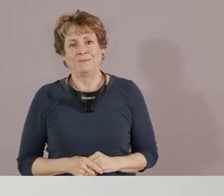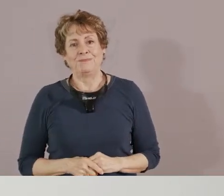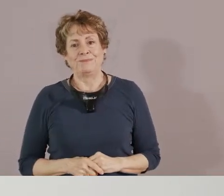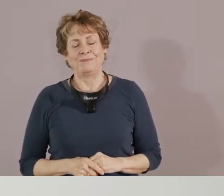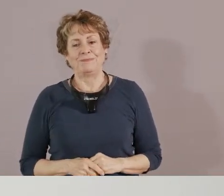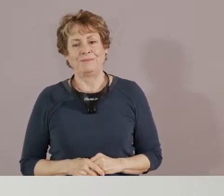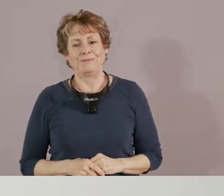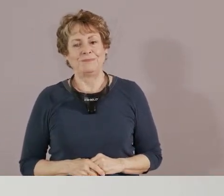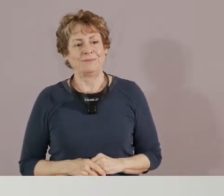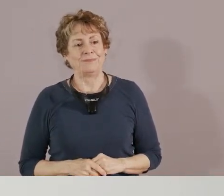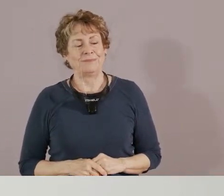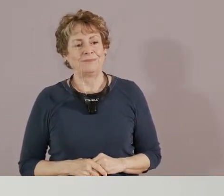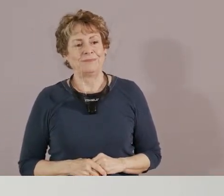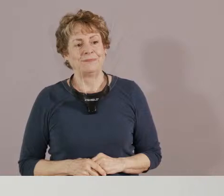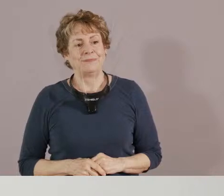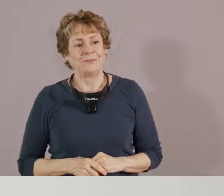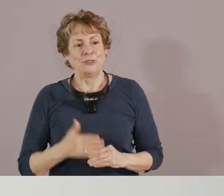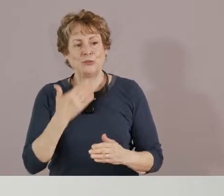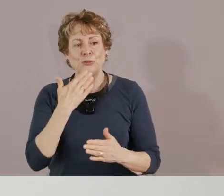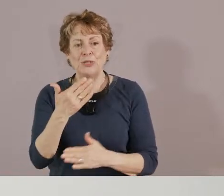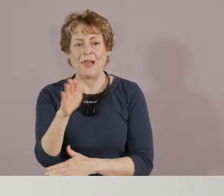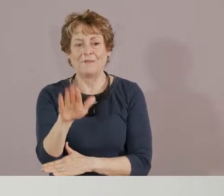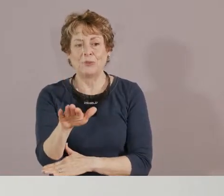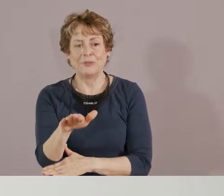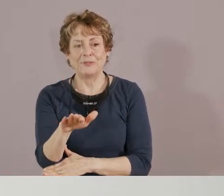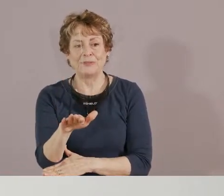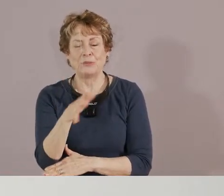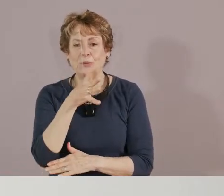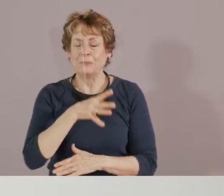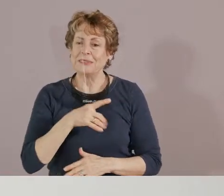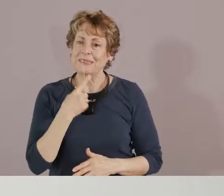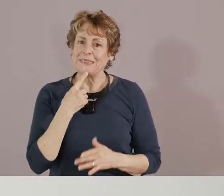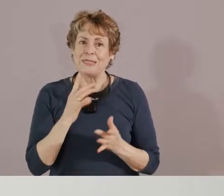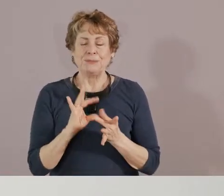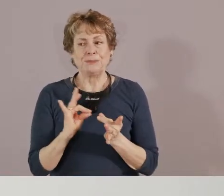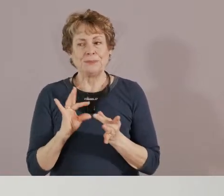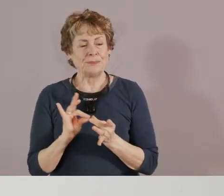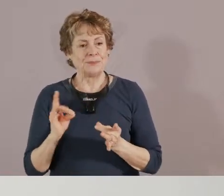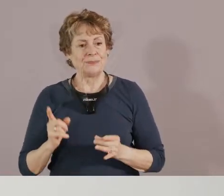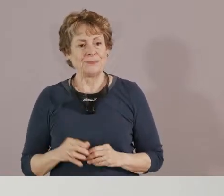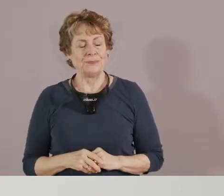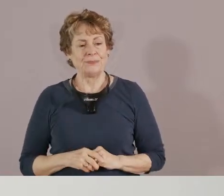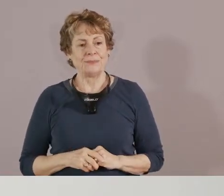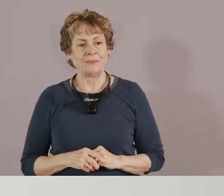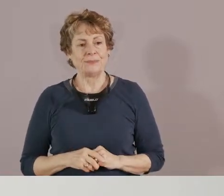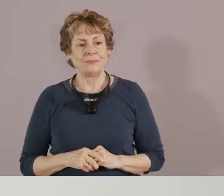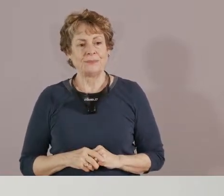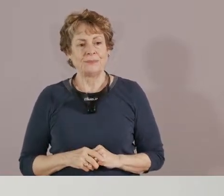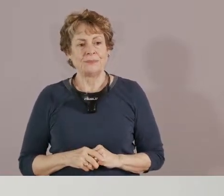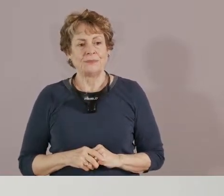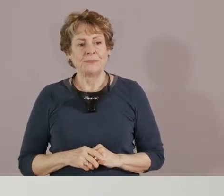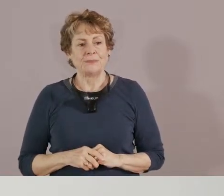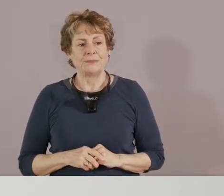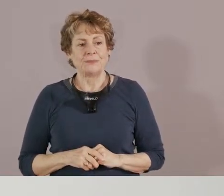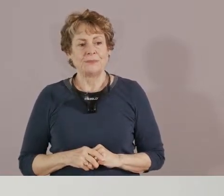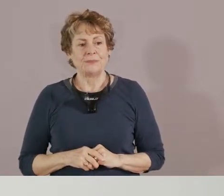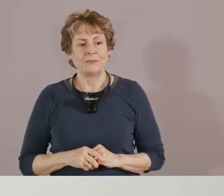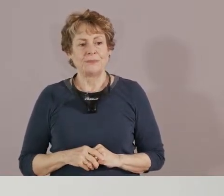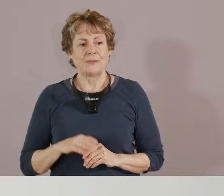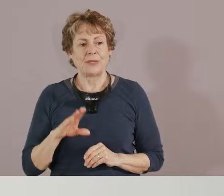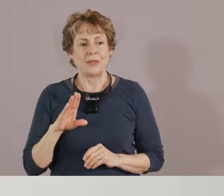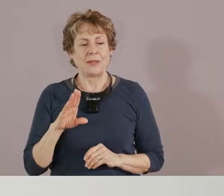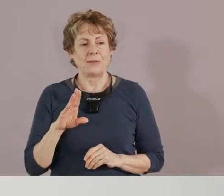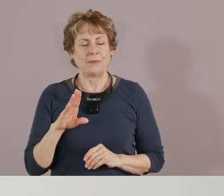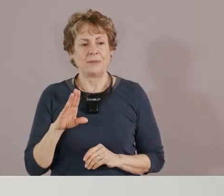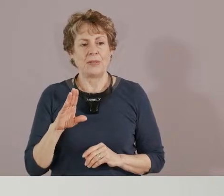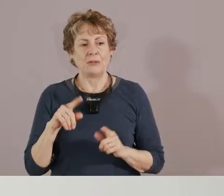Good afternoon, Dr. Oh, there you are. Yes, hi. So I know that I think Bud and Peter both made points about equitable distribution of this vaccine.